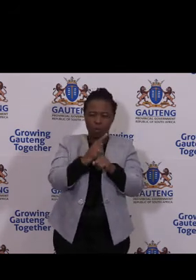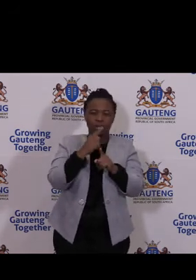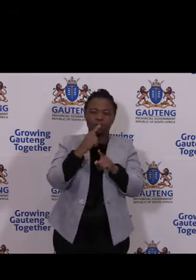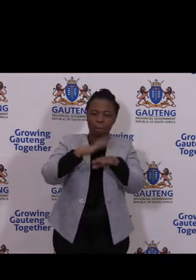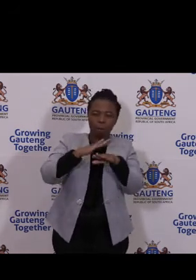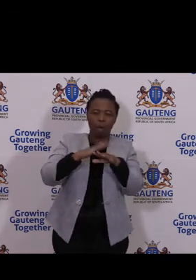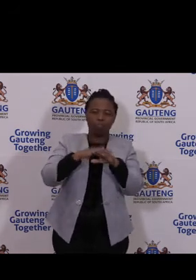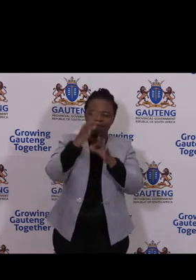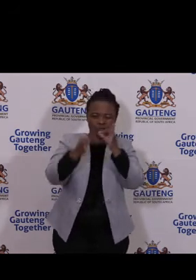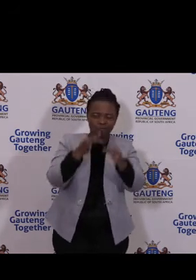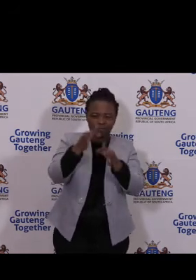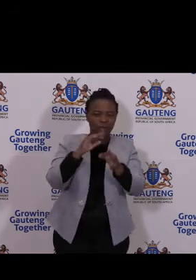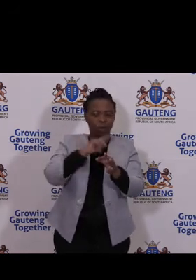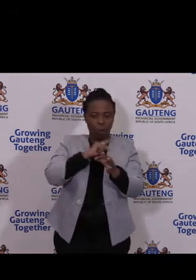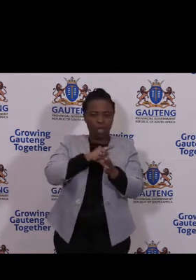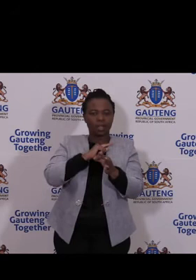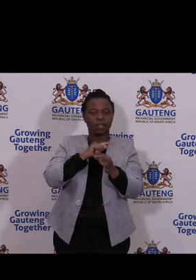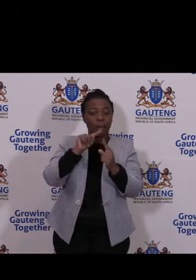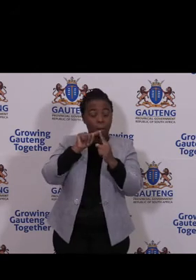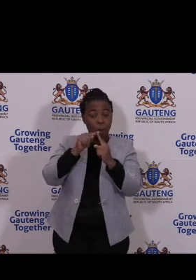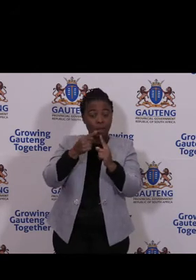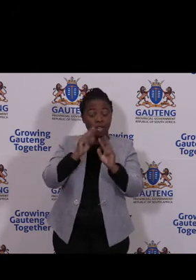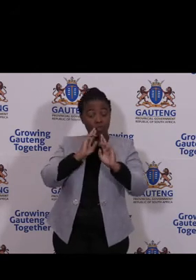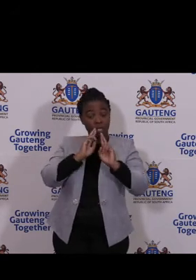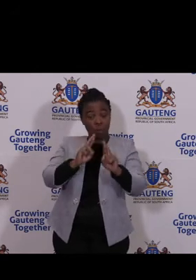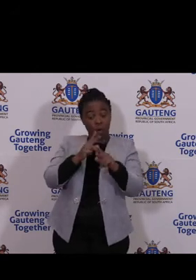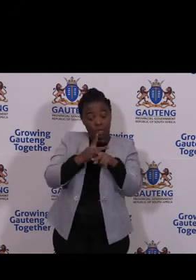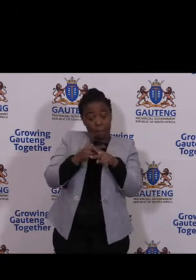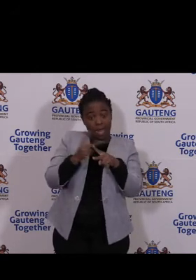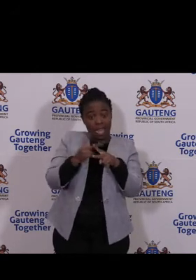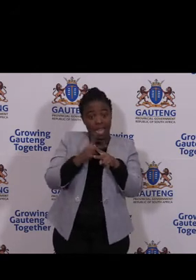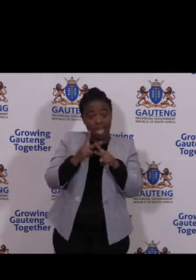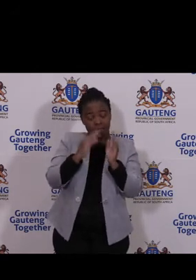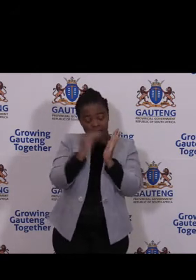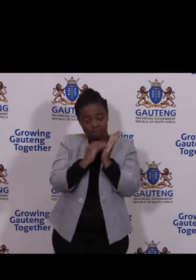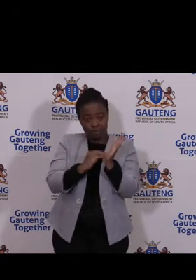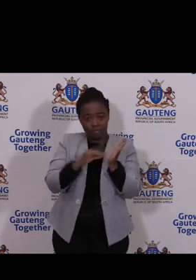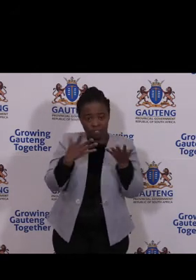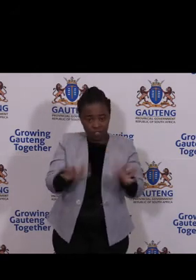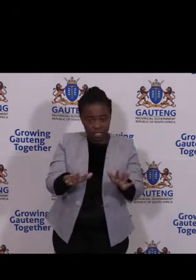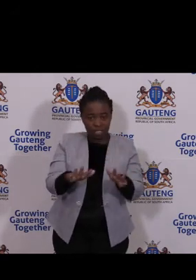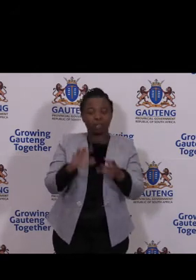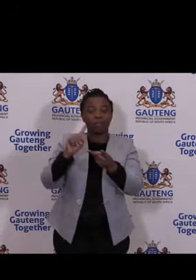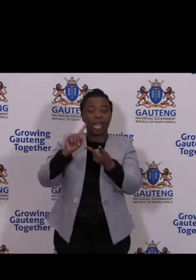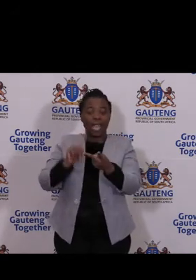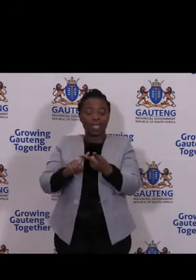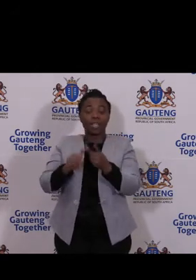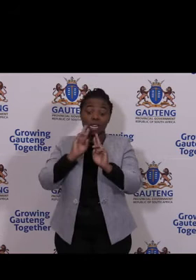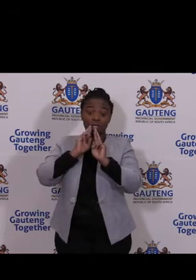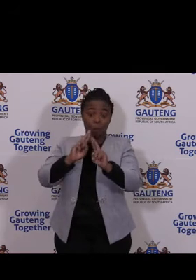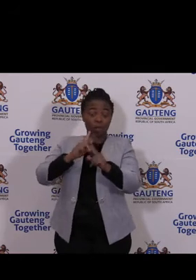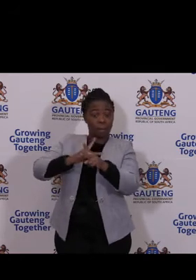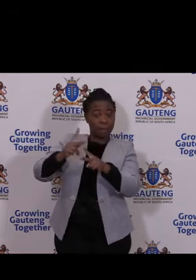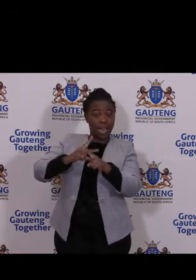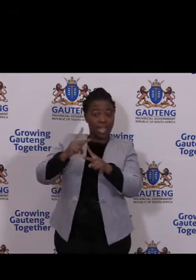because our point of the response plan that we have put up, and also our response as a country, was just to